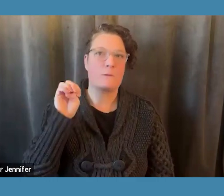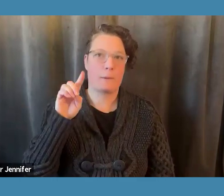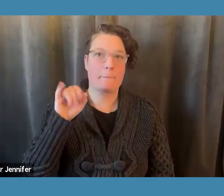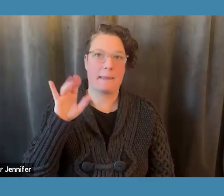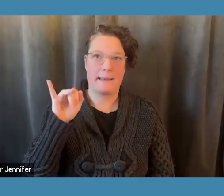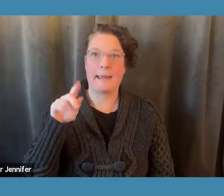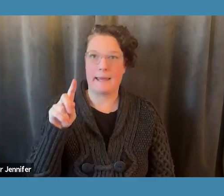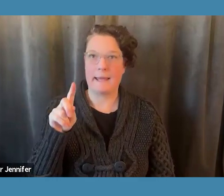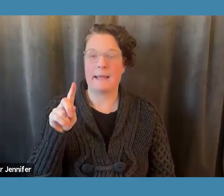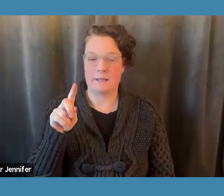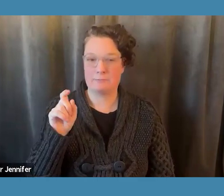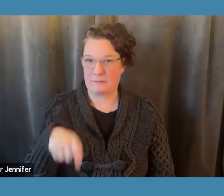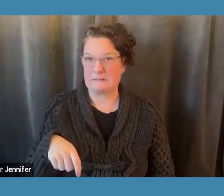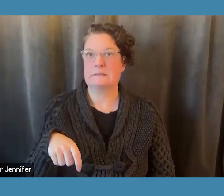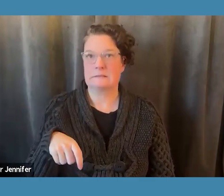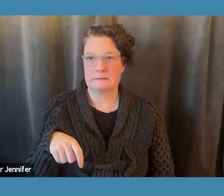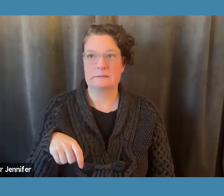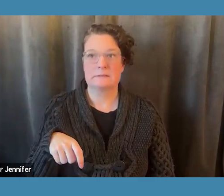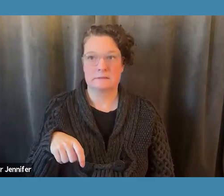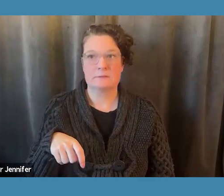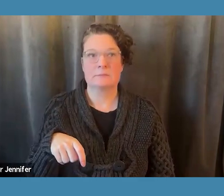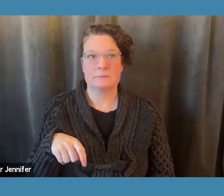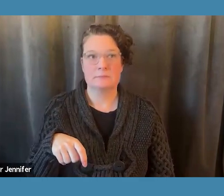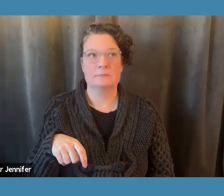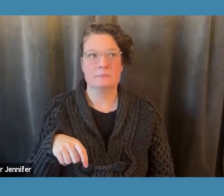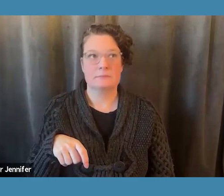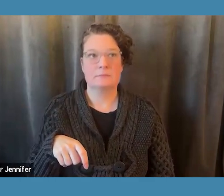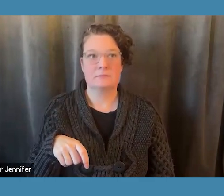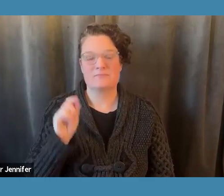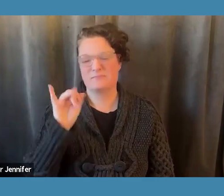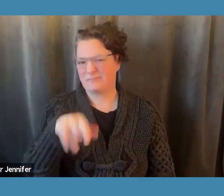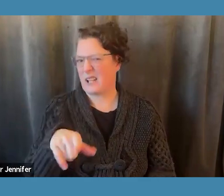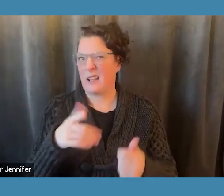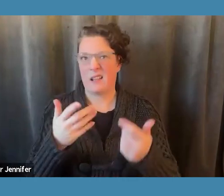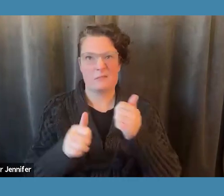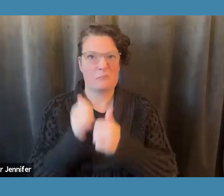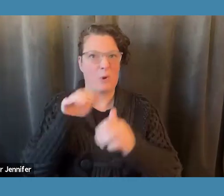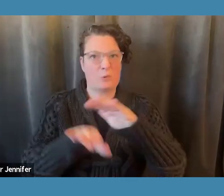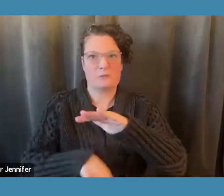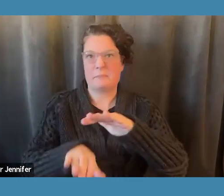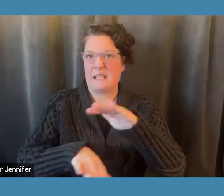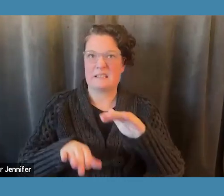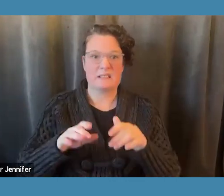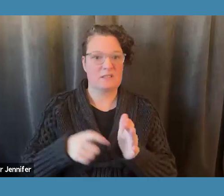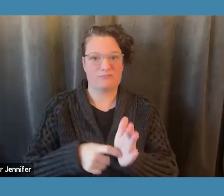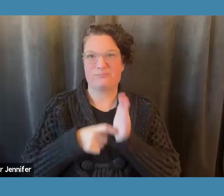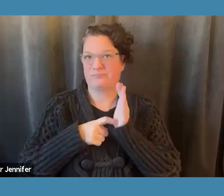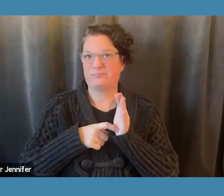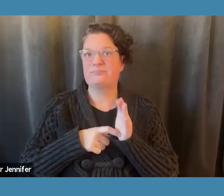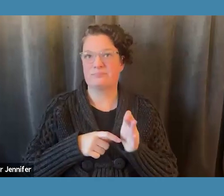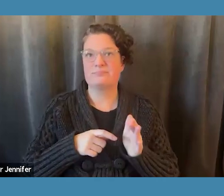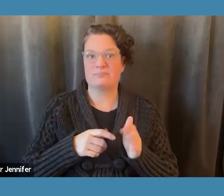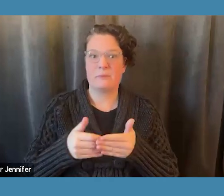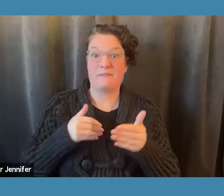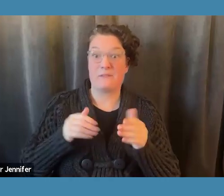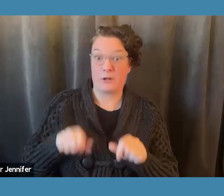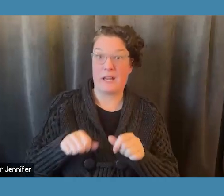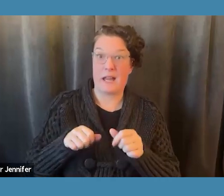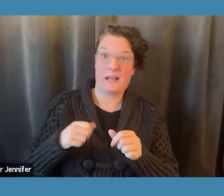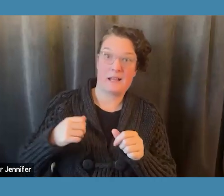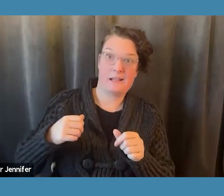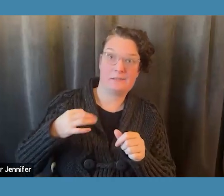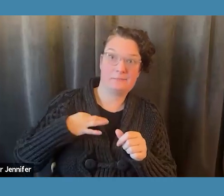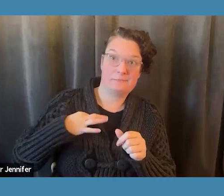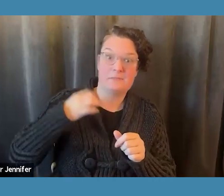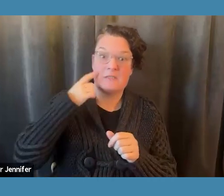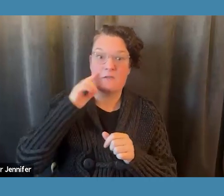This is, kind of the most basic step to being eligible for the iBudget waiver.